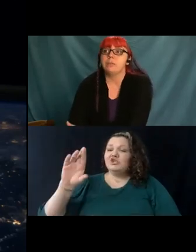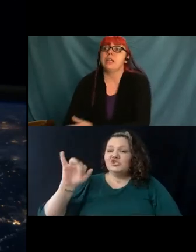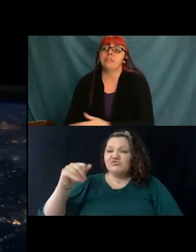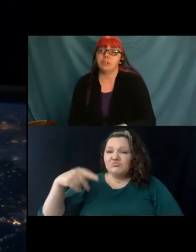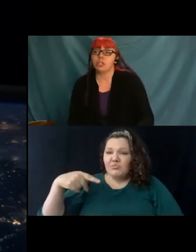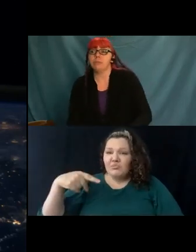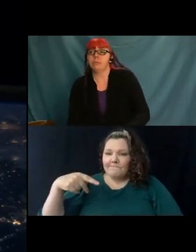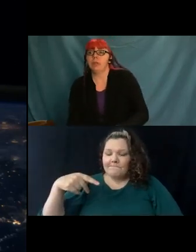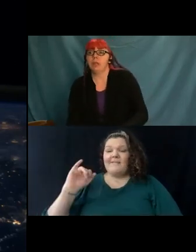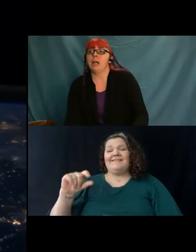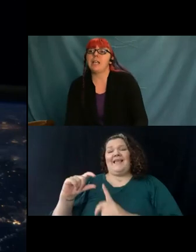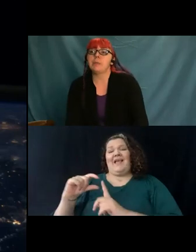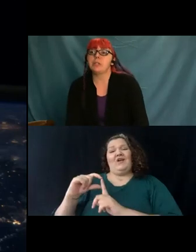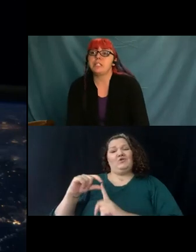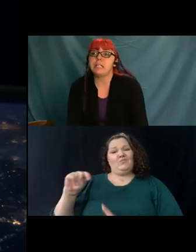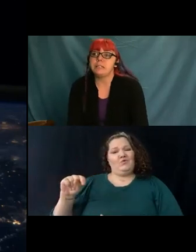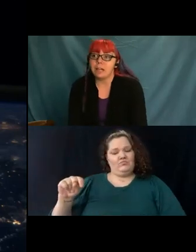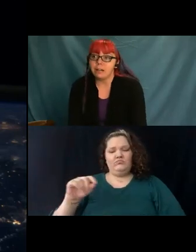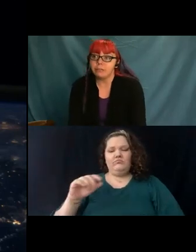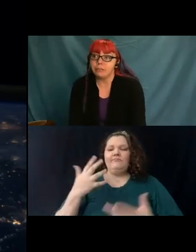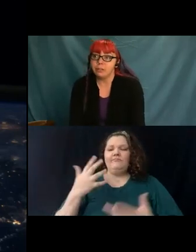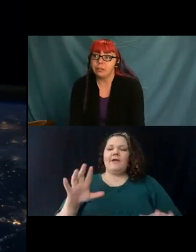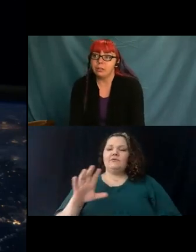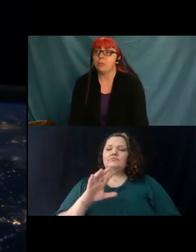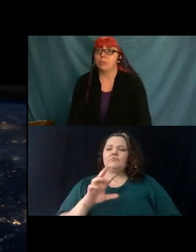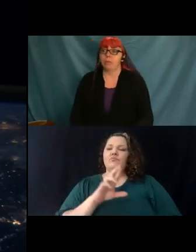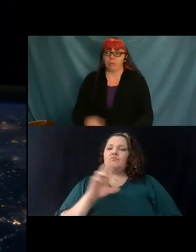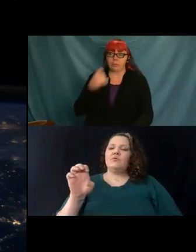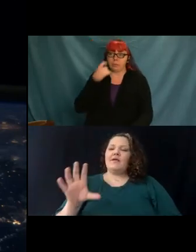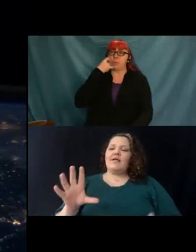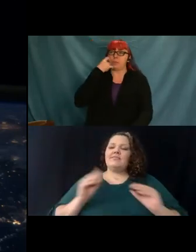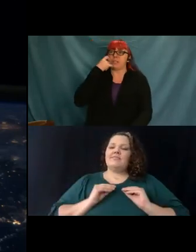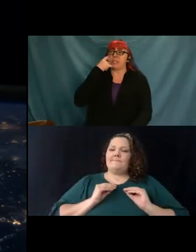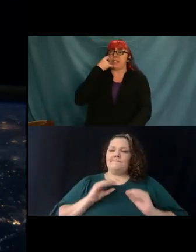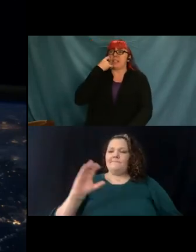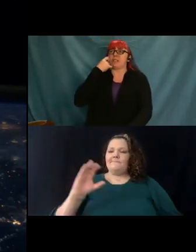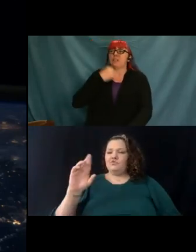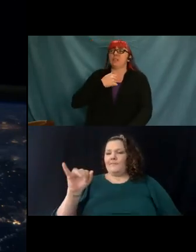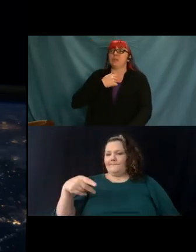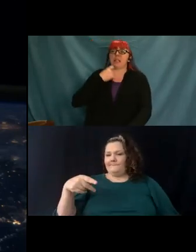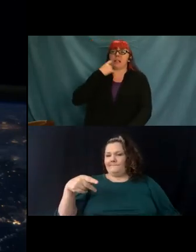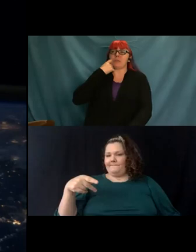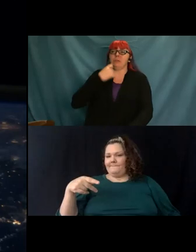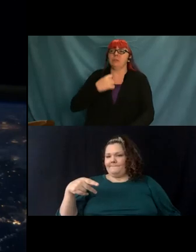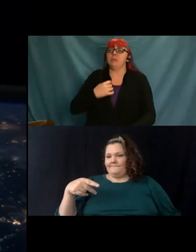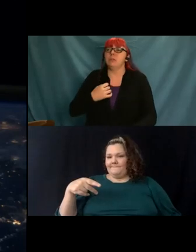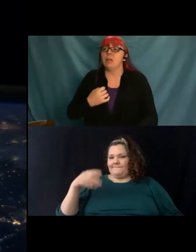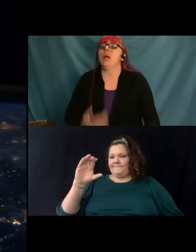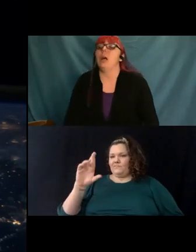deaf culture, a capital D deaf, was that last